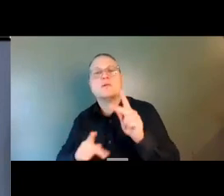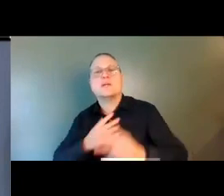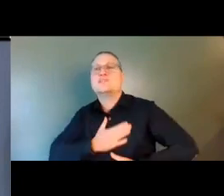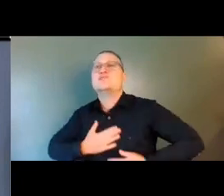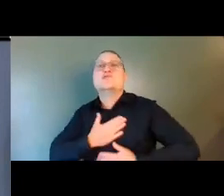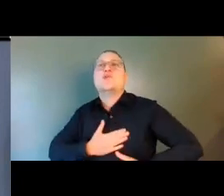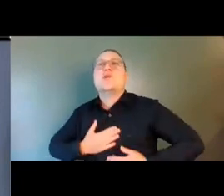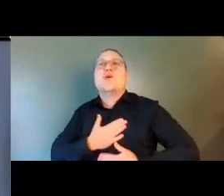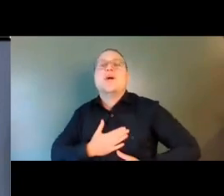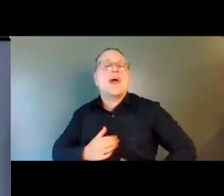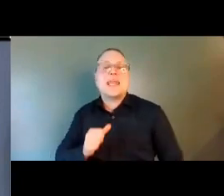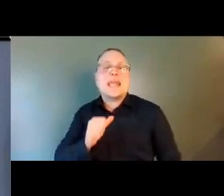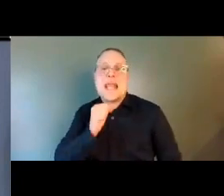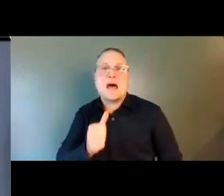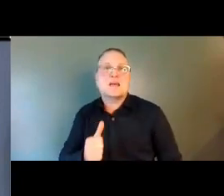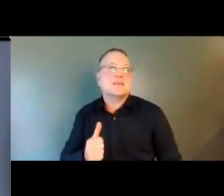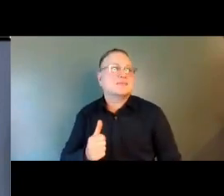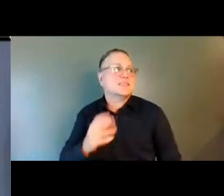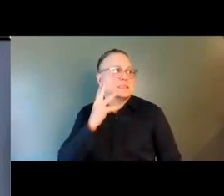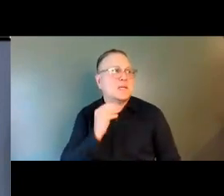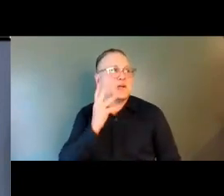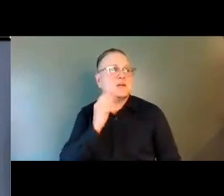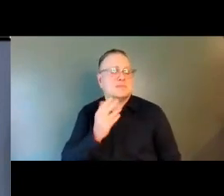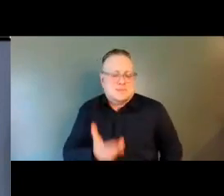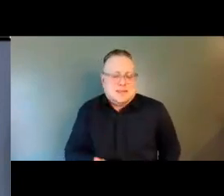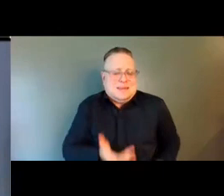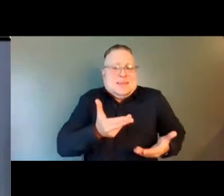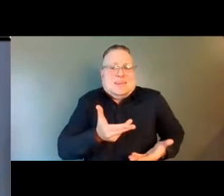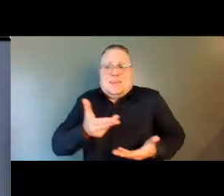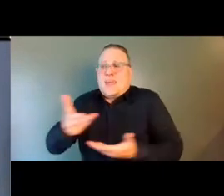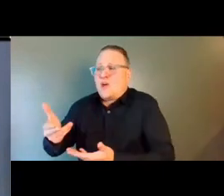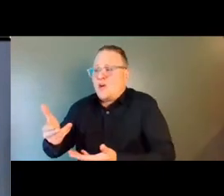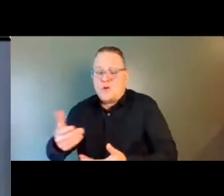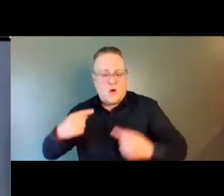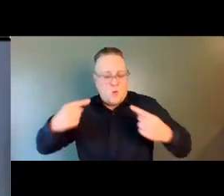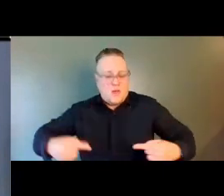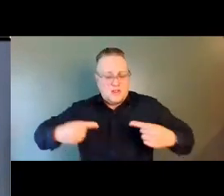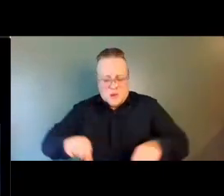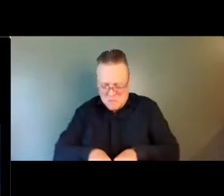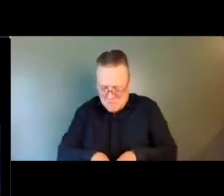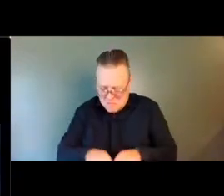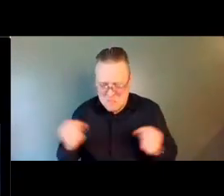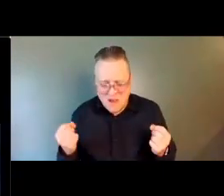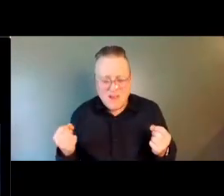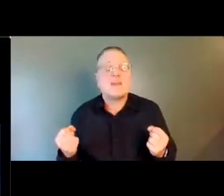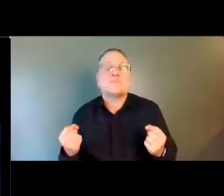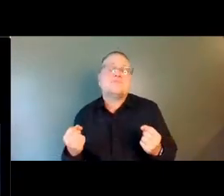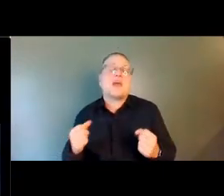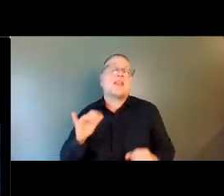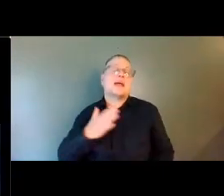be an experience where you're carried on, where they break your chair. And so anyway, that's my